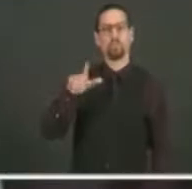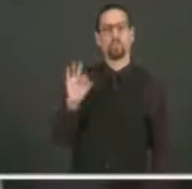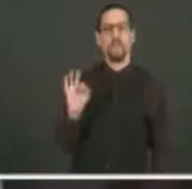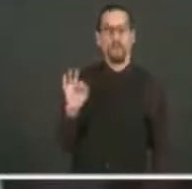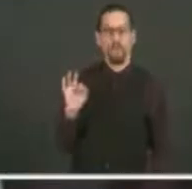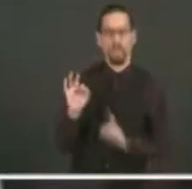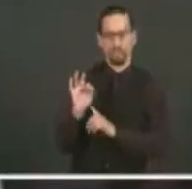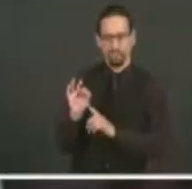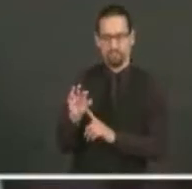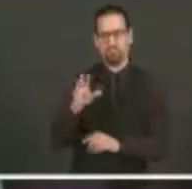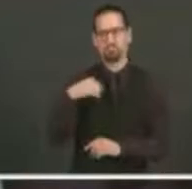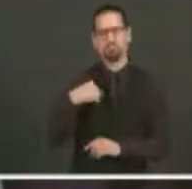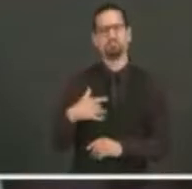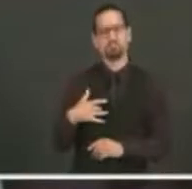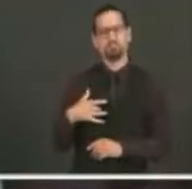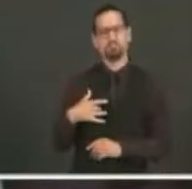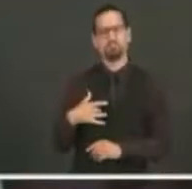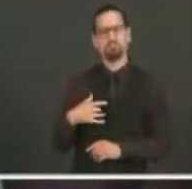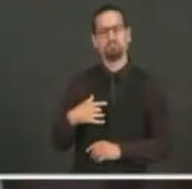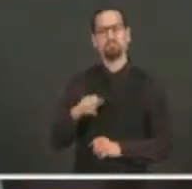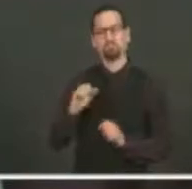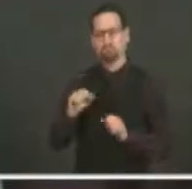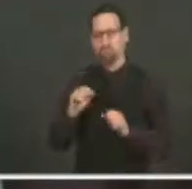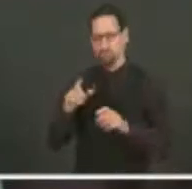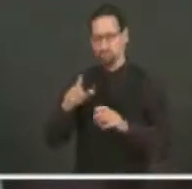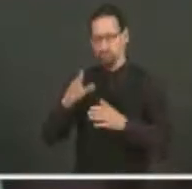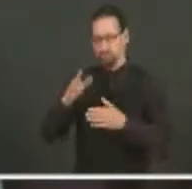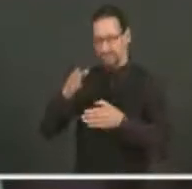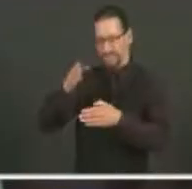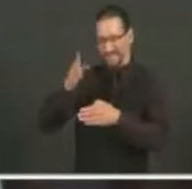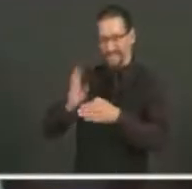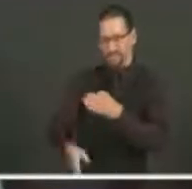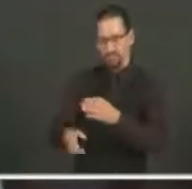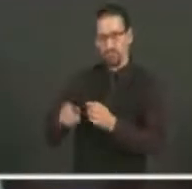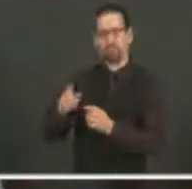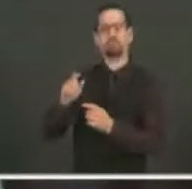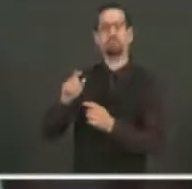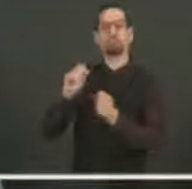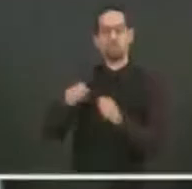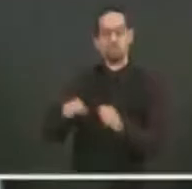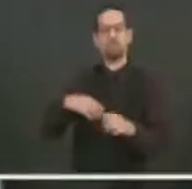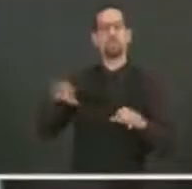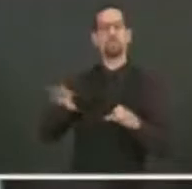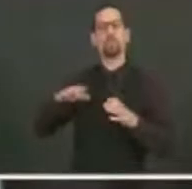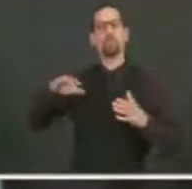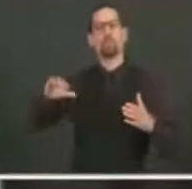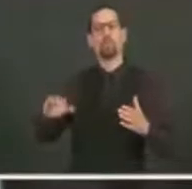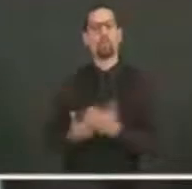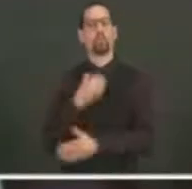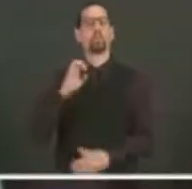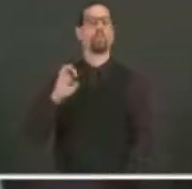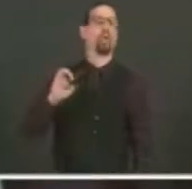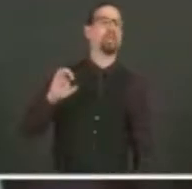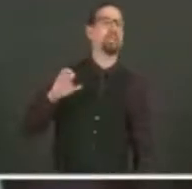optimistic that when that ends, I can do a new executive order to begin phase